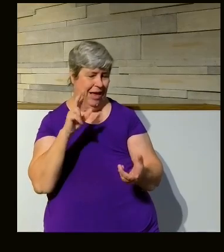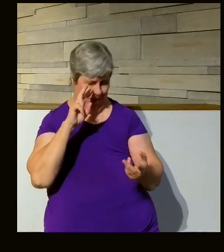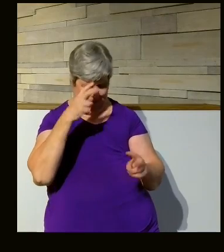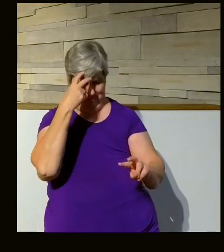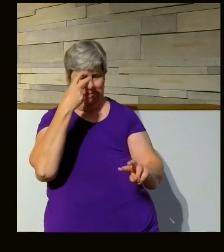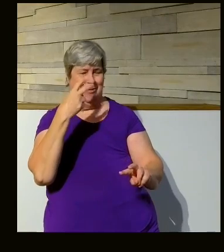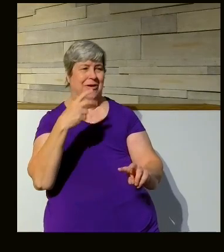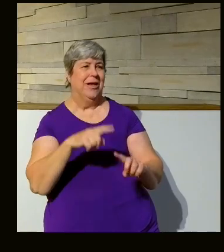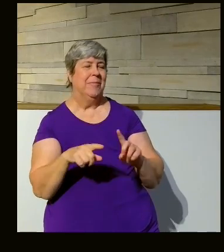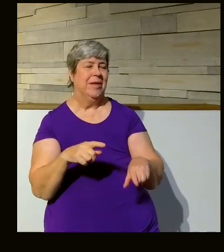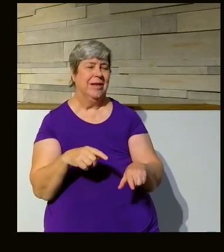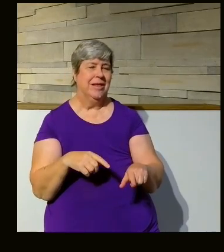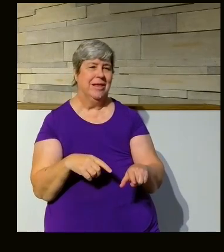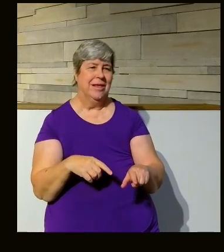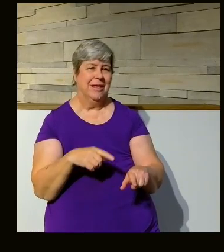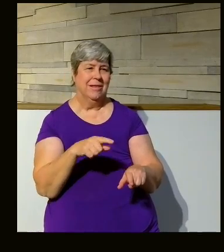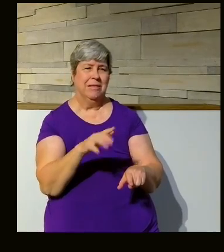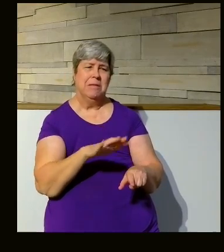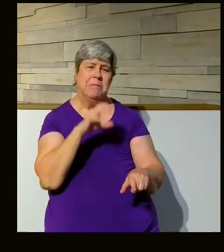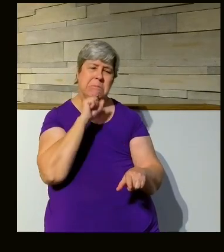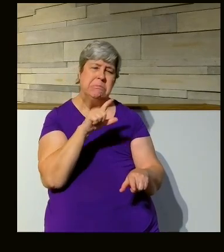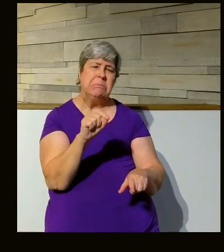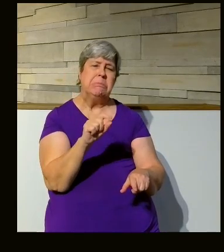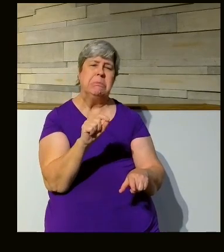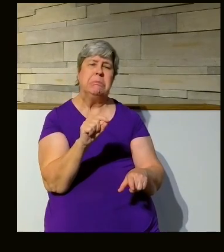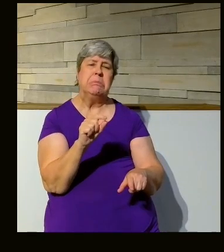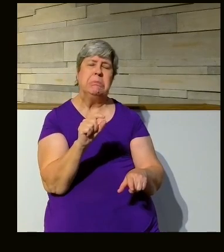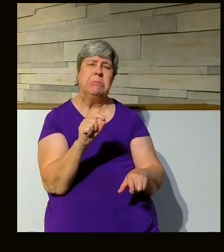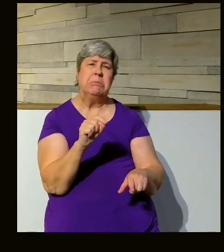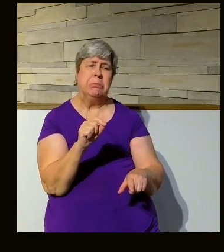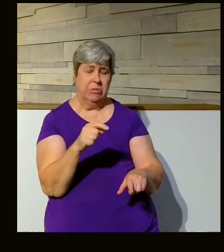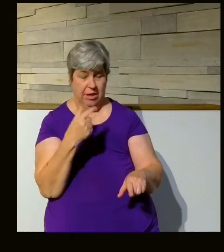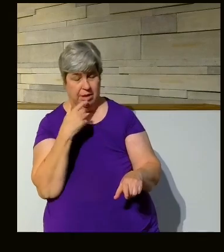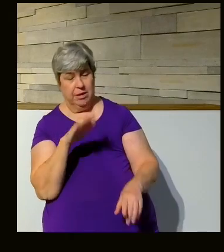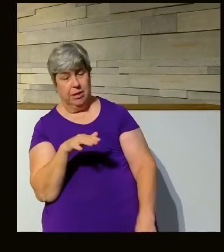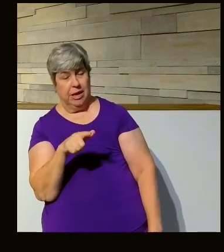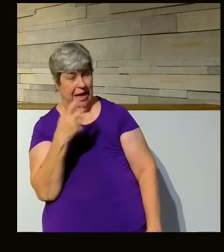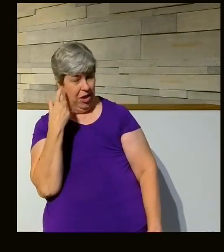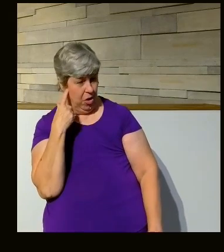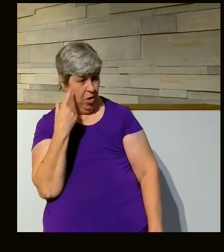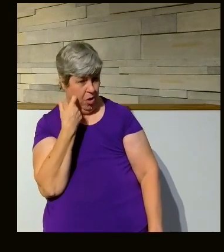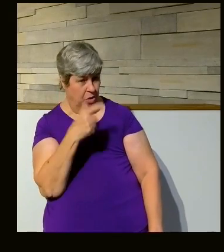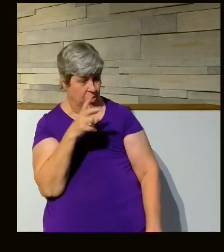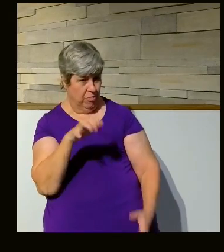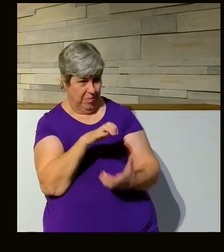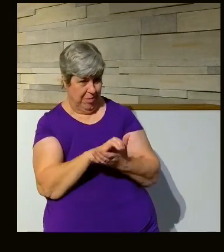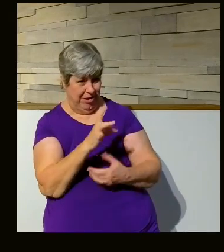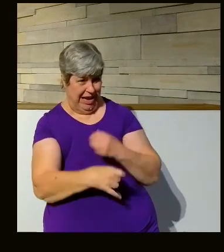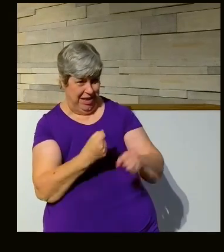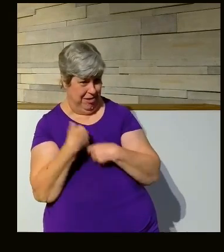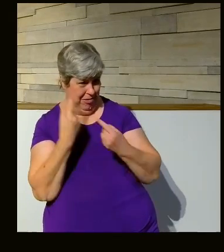it because it was funny. Here it is. He's about 20. I said, so I just heard you've been married 8 years. Is that